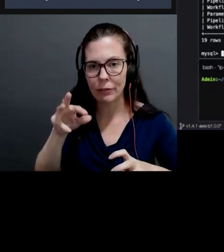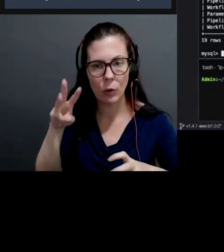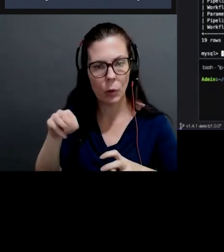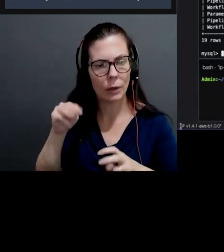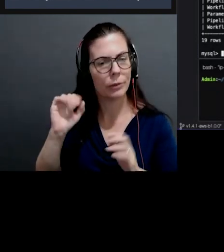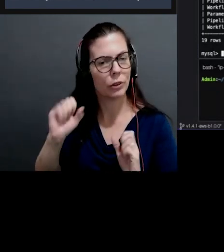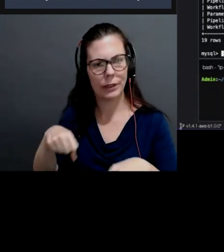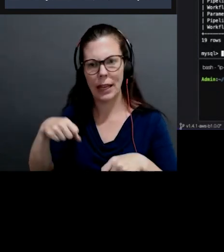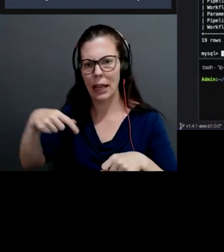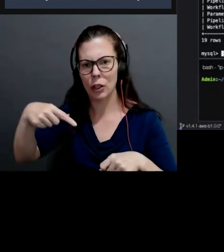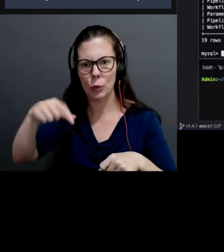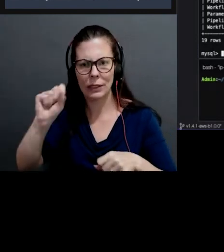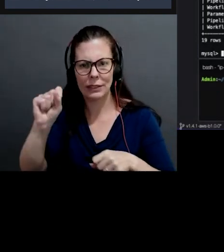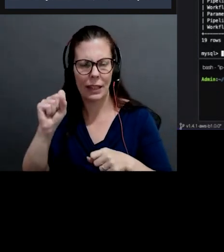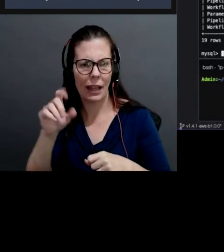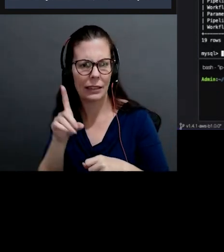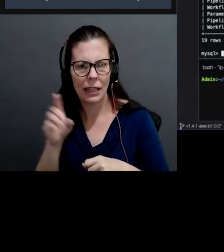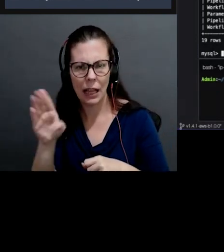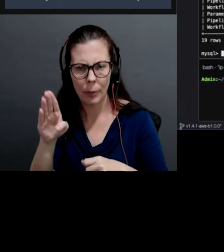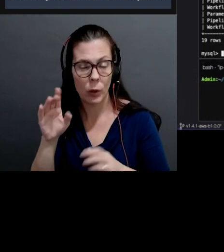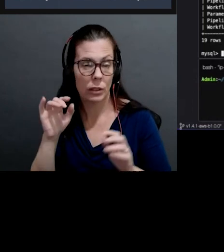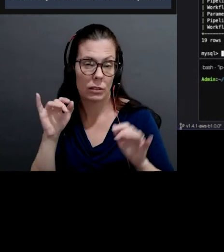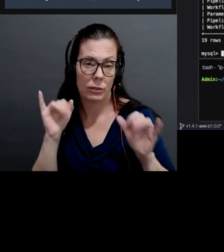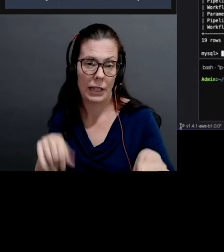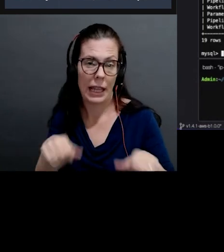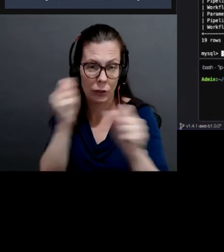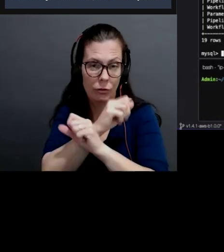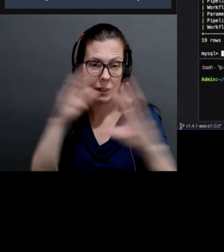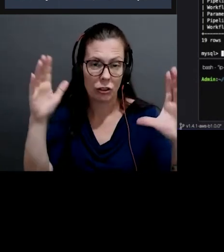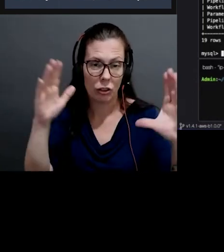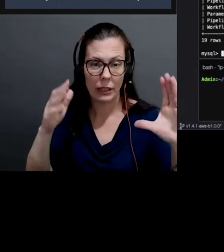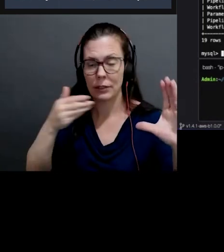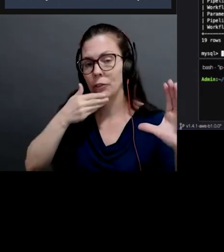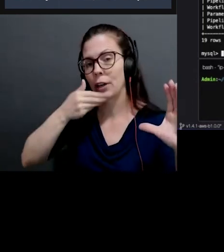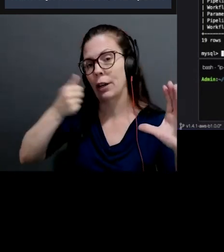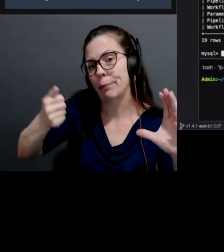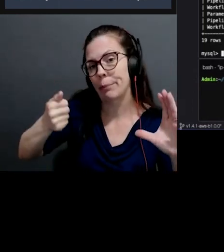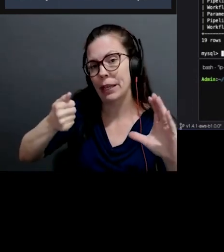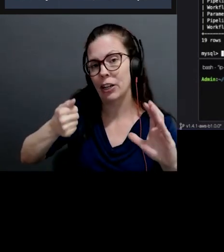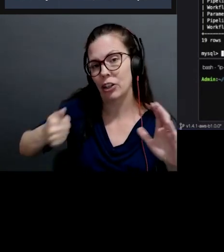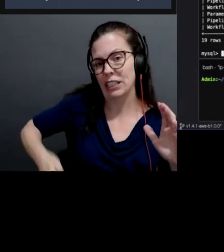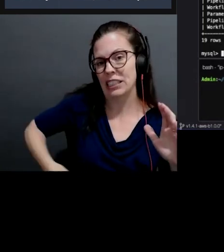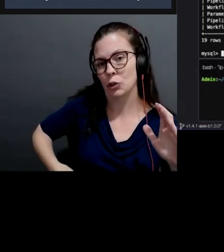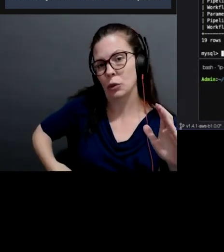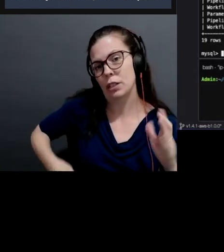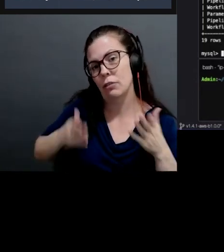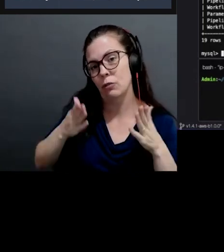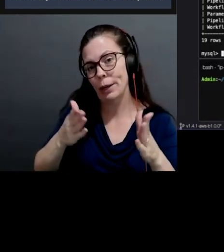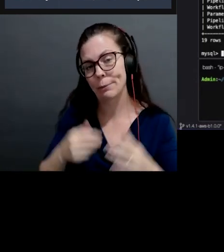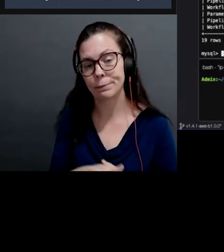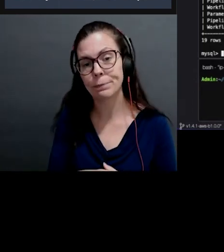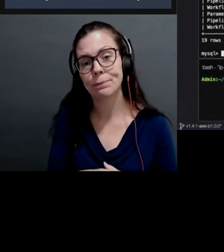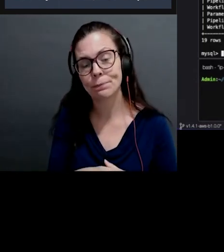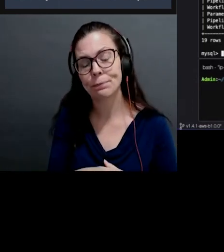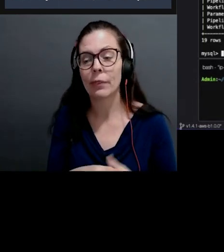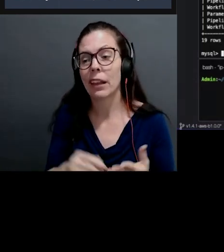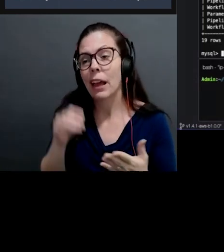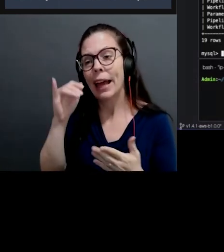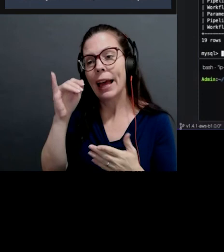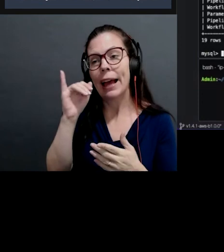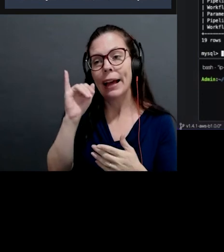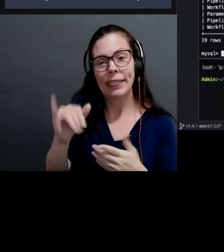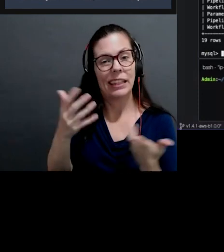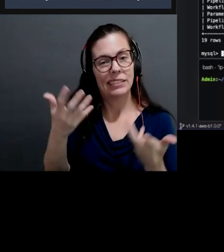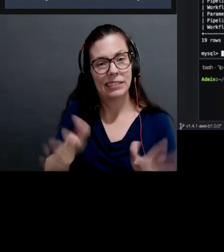Dashboard, or others to visualize this in a better intuitive way, right? And this concludes our demo.